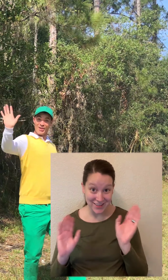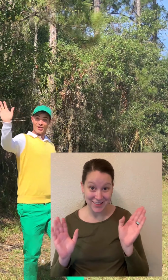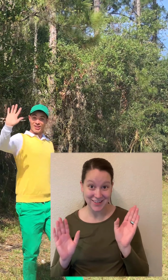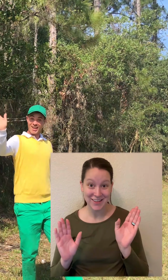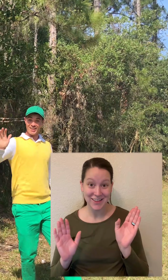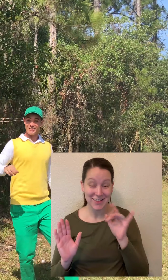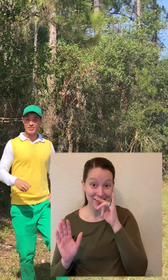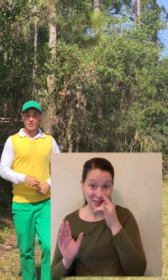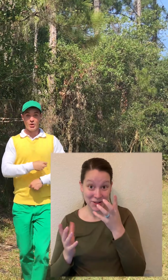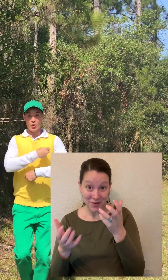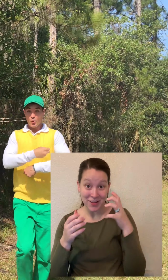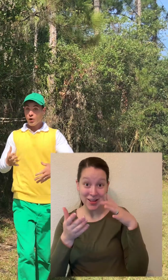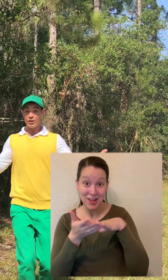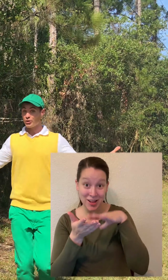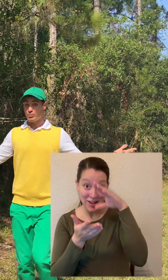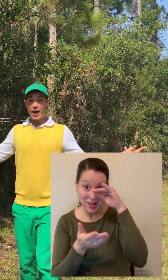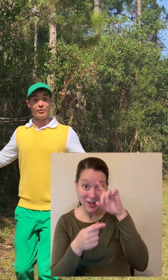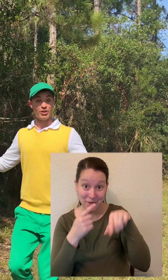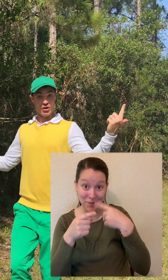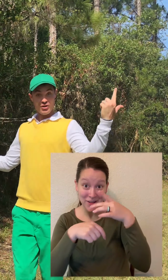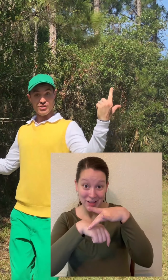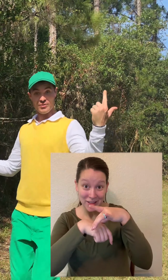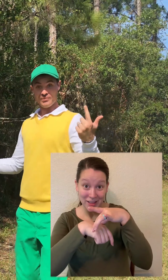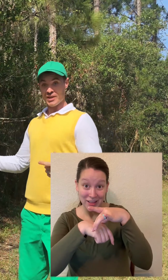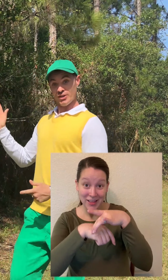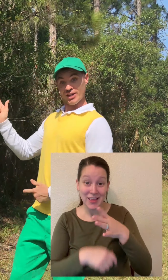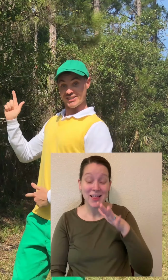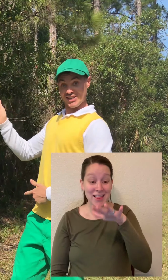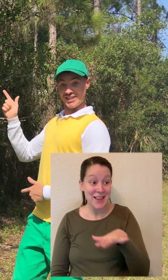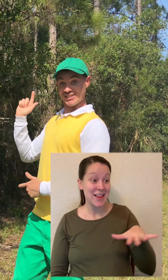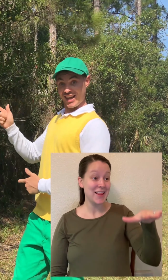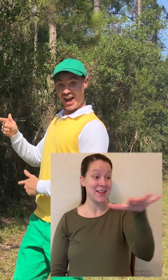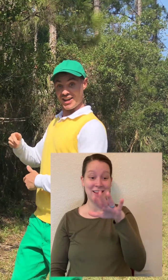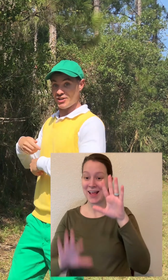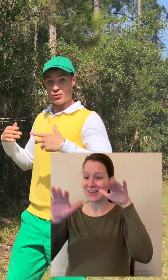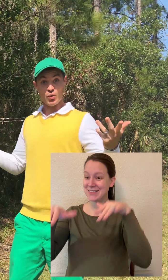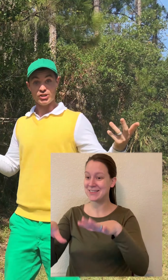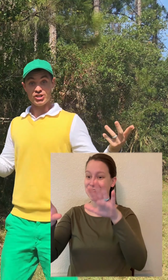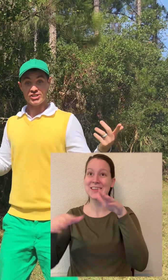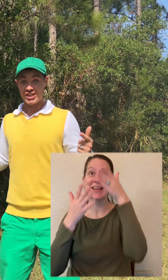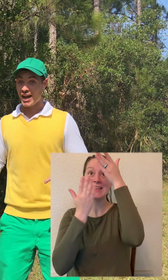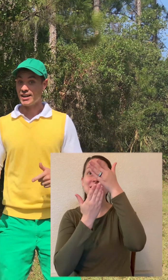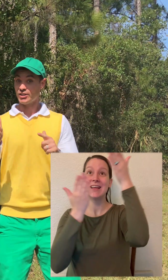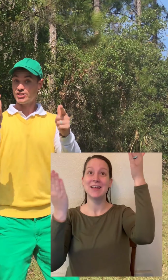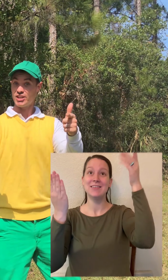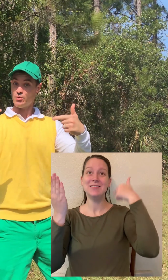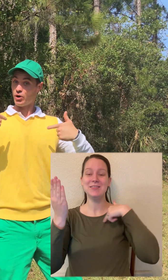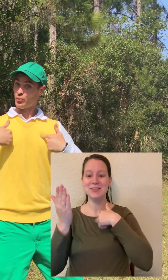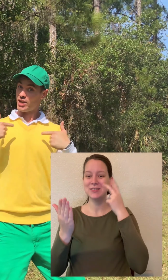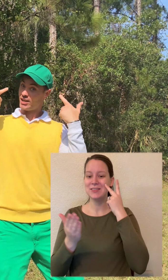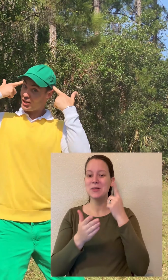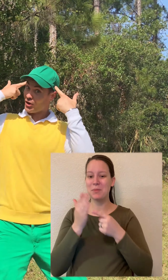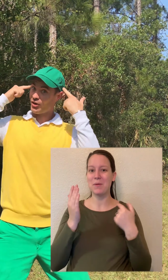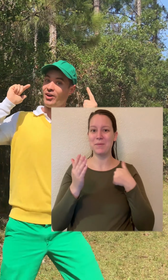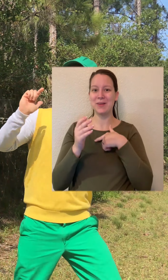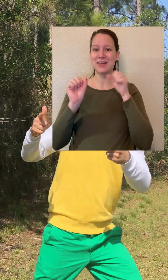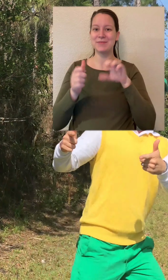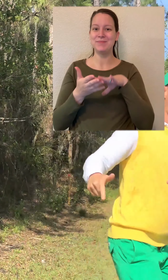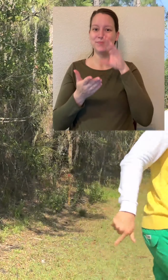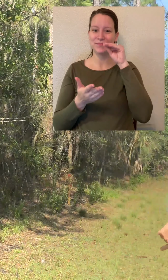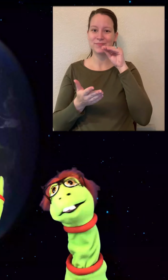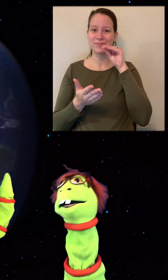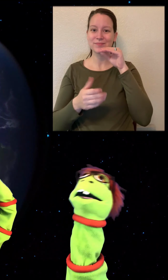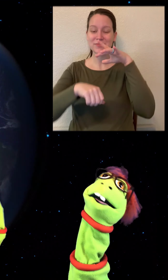Hey there, kids! Wanna learn about the Earth? Land, sea, and sky, that's what she's got Now let's see what we can learn